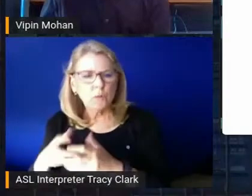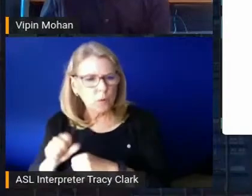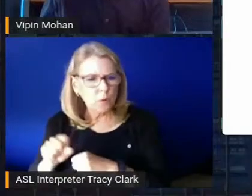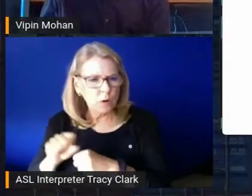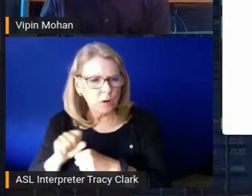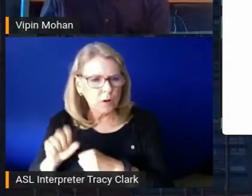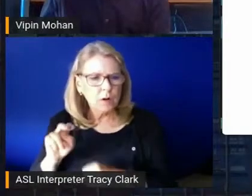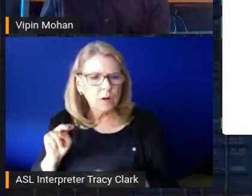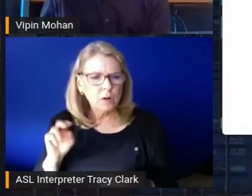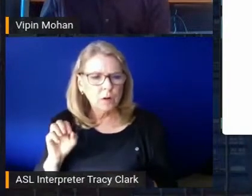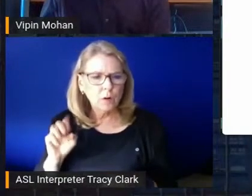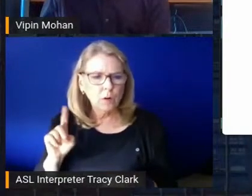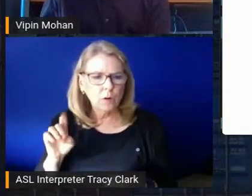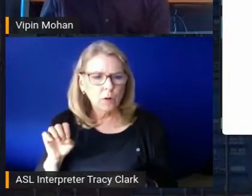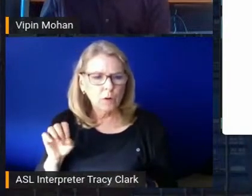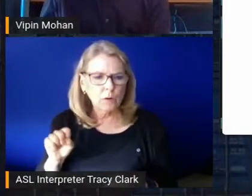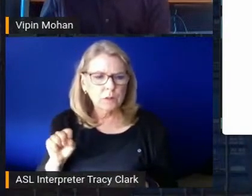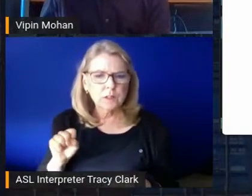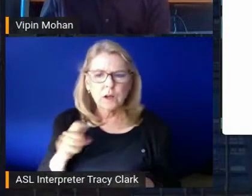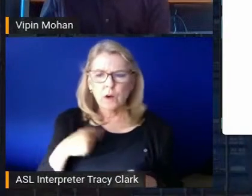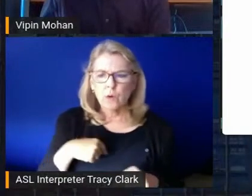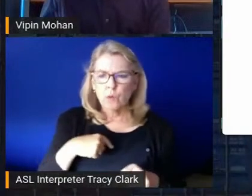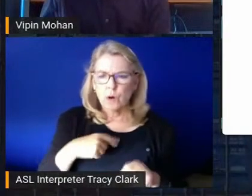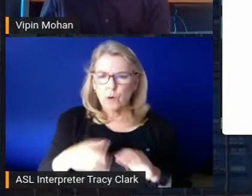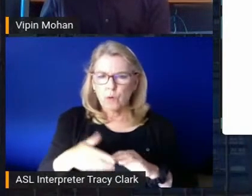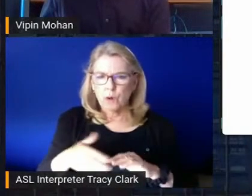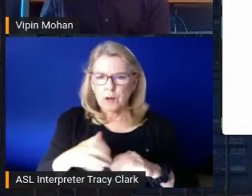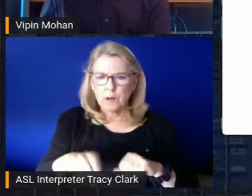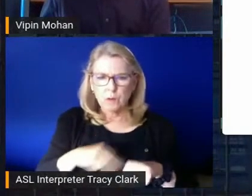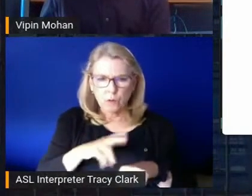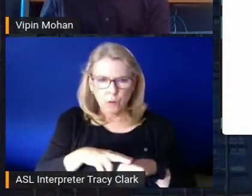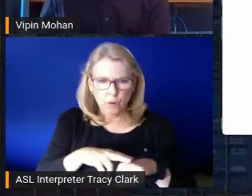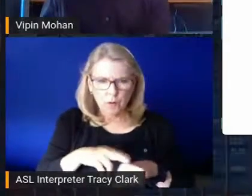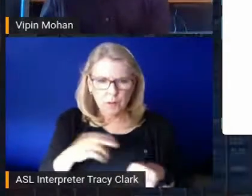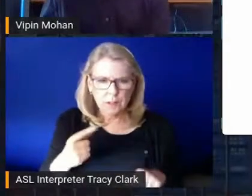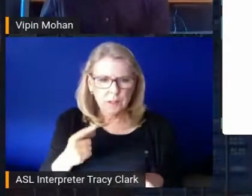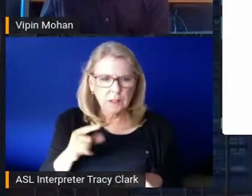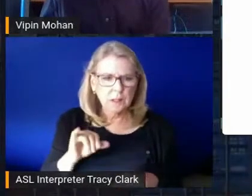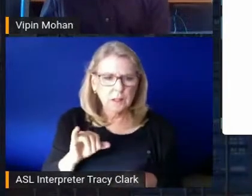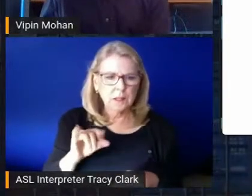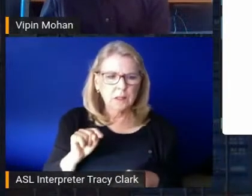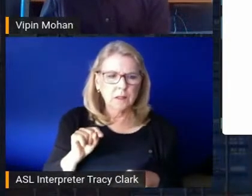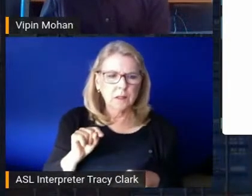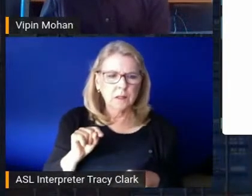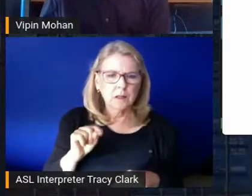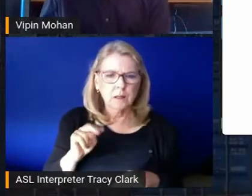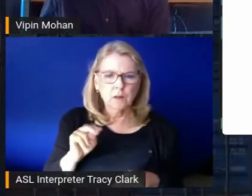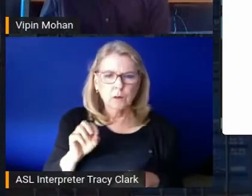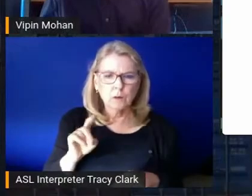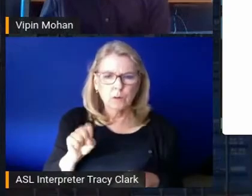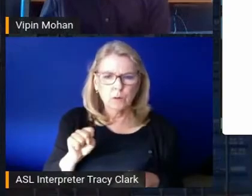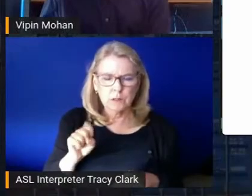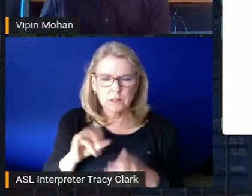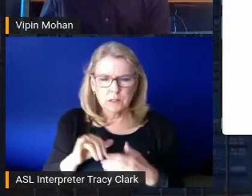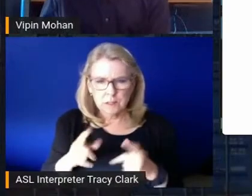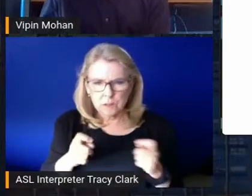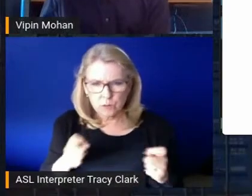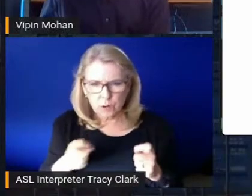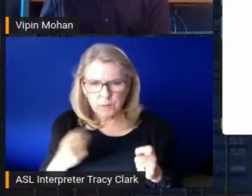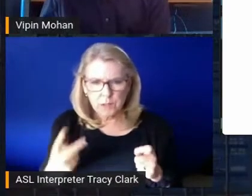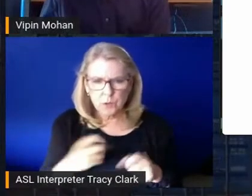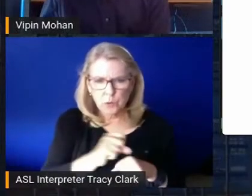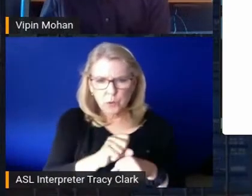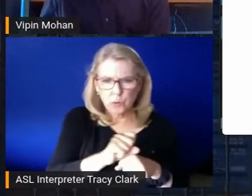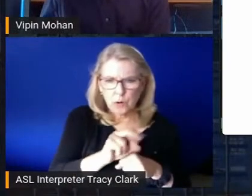running a normal kubectl get nodes over here, which is describing the true control plane and the true worker nodes, and it also has